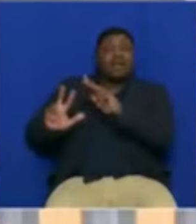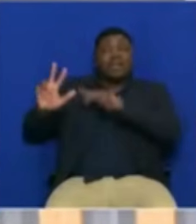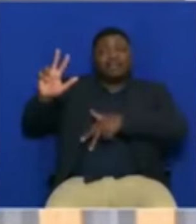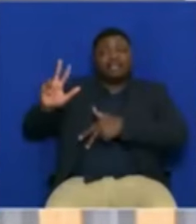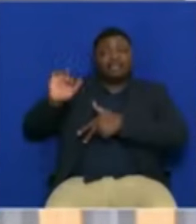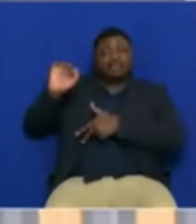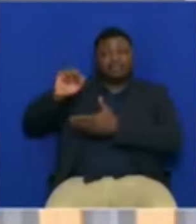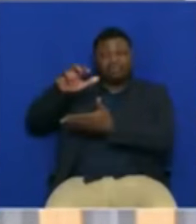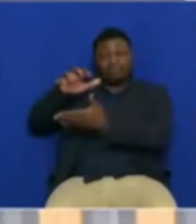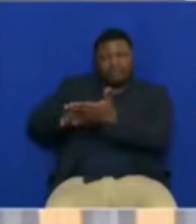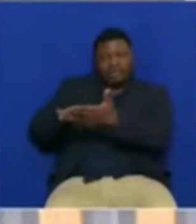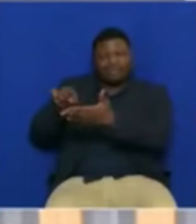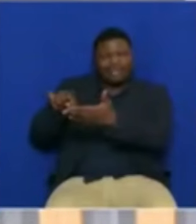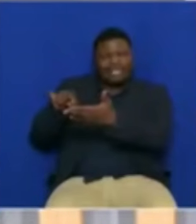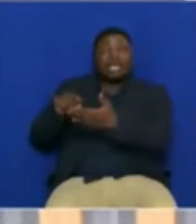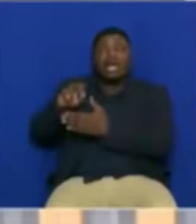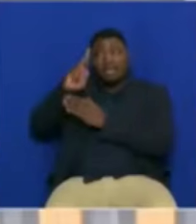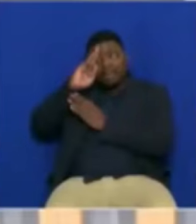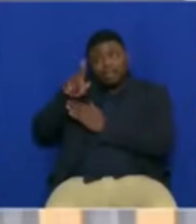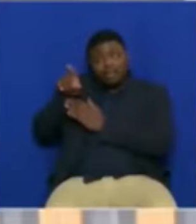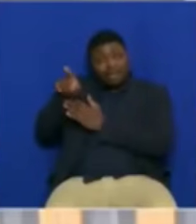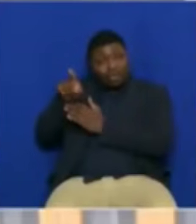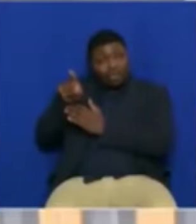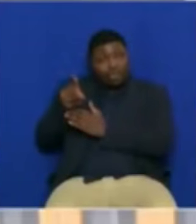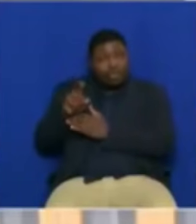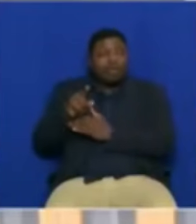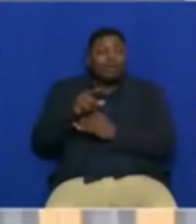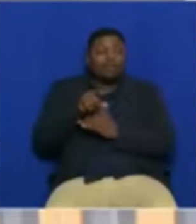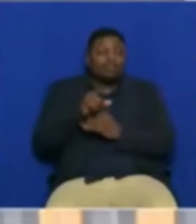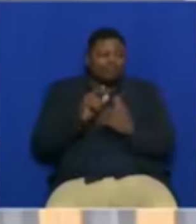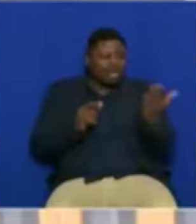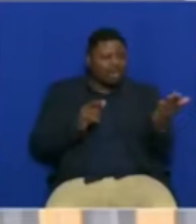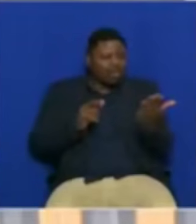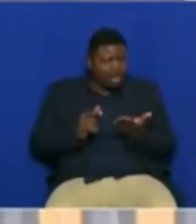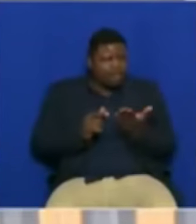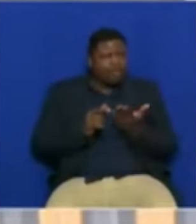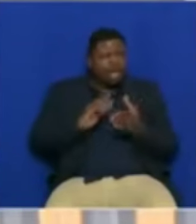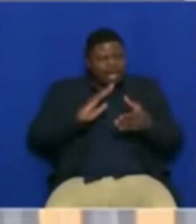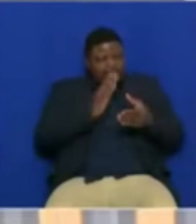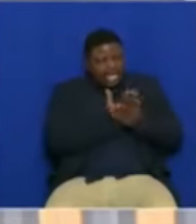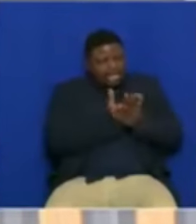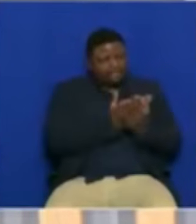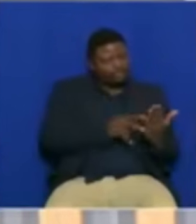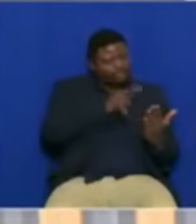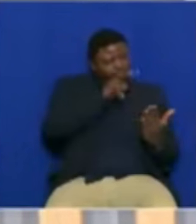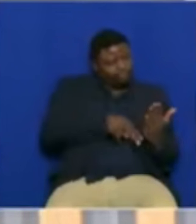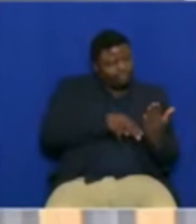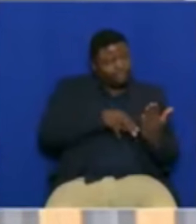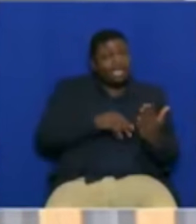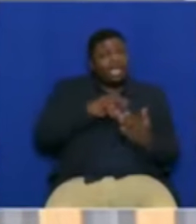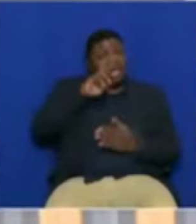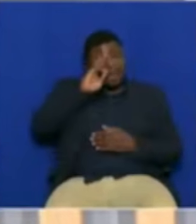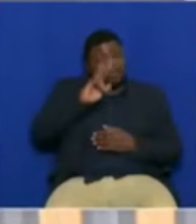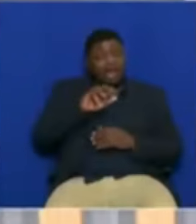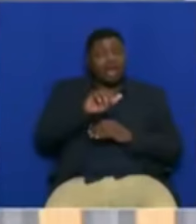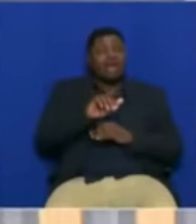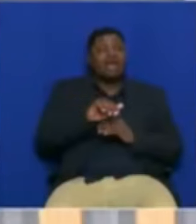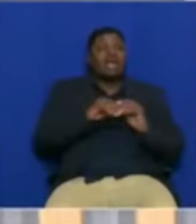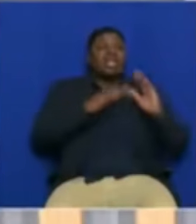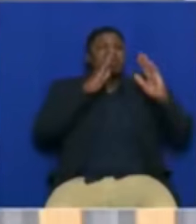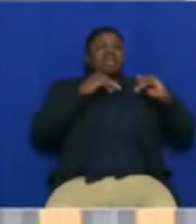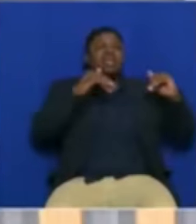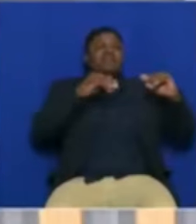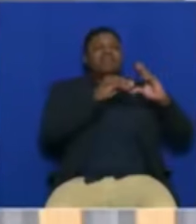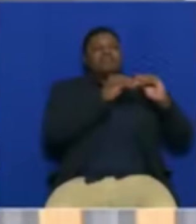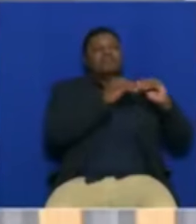remember, Member of Parliament Adams, what he complains about here